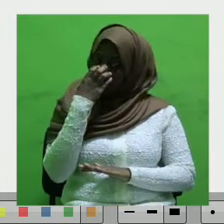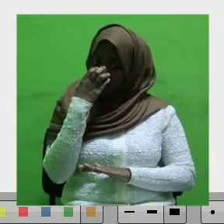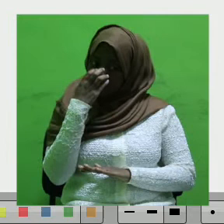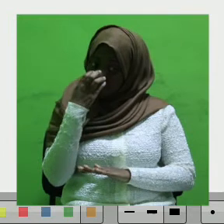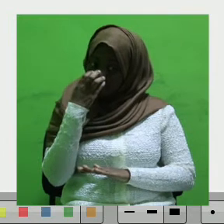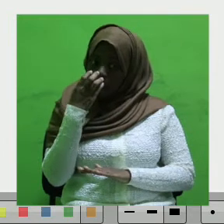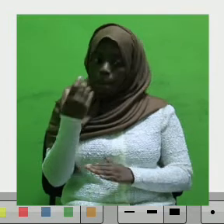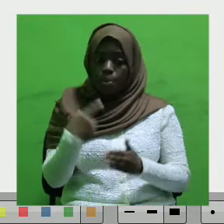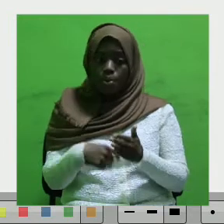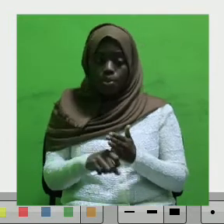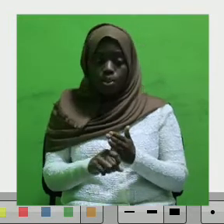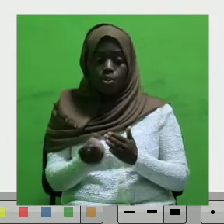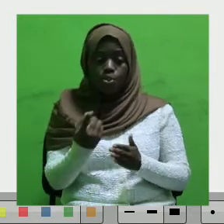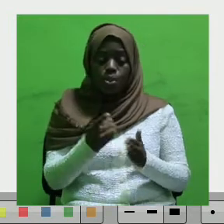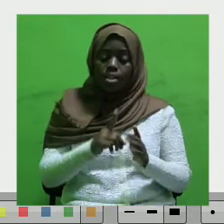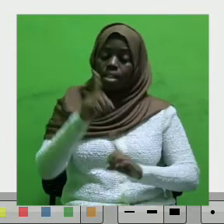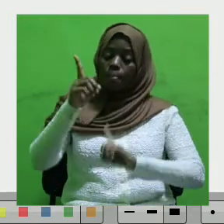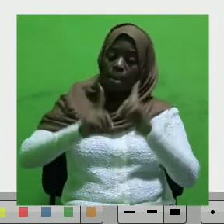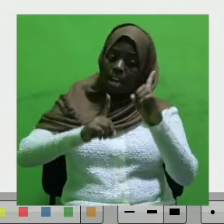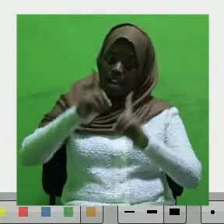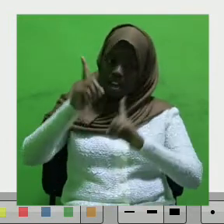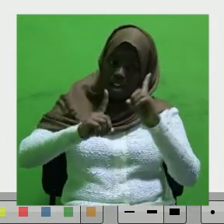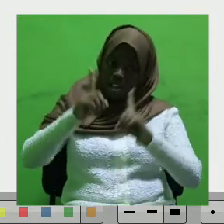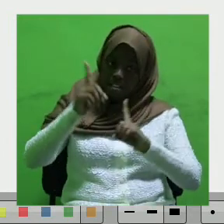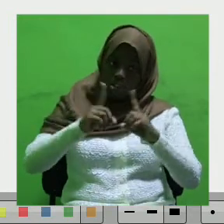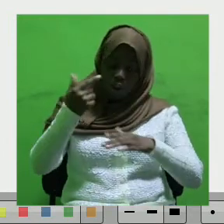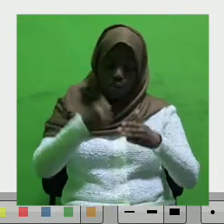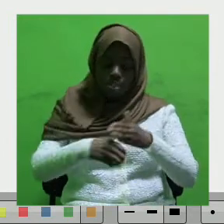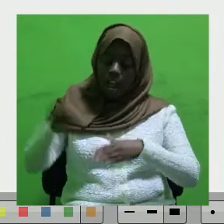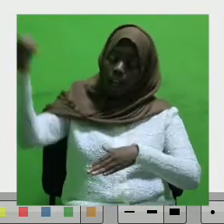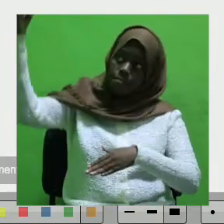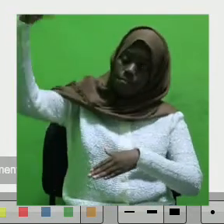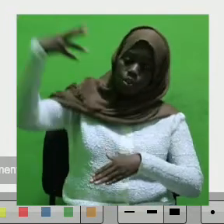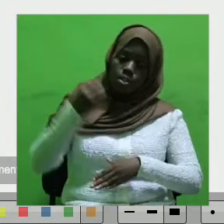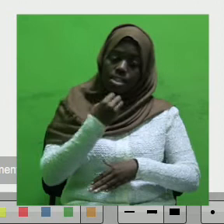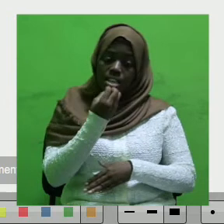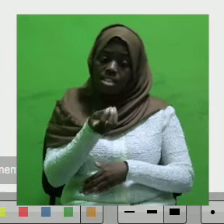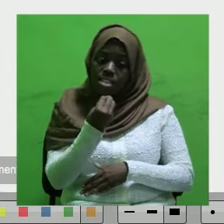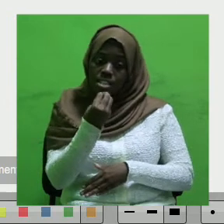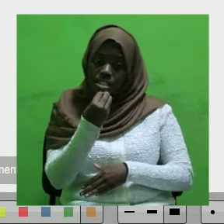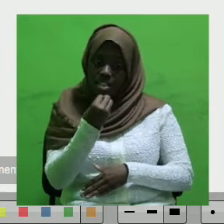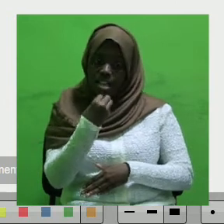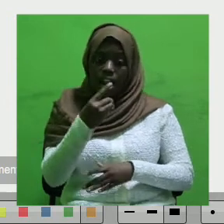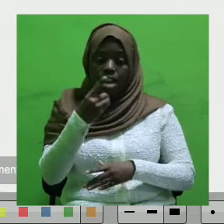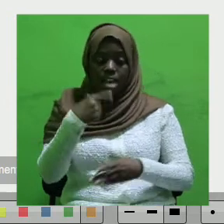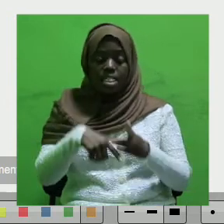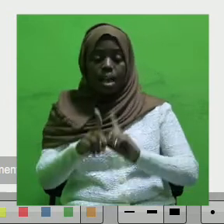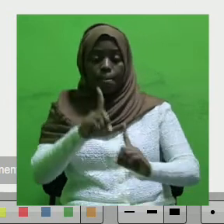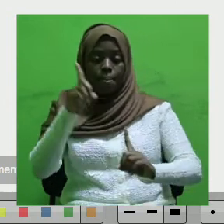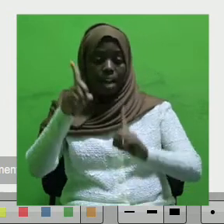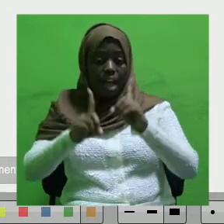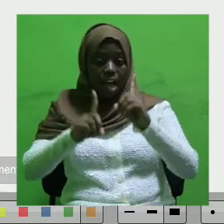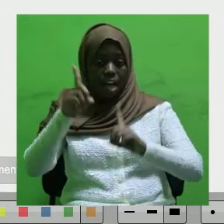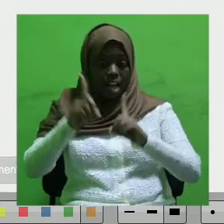produced by plants during photosynthesis is essential for living organism metabolisms. So we know that during